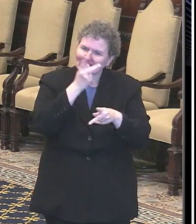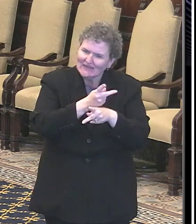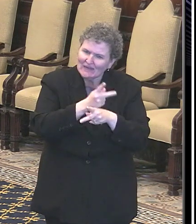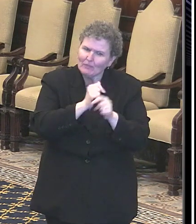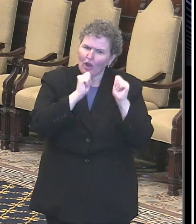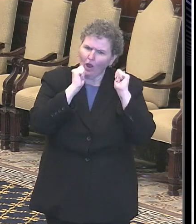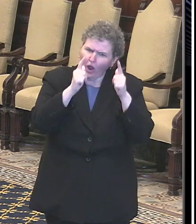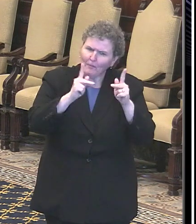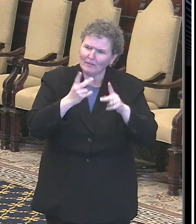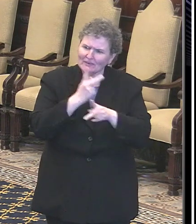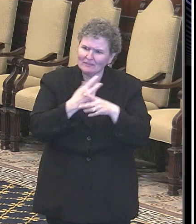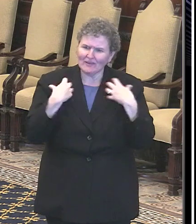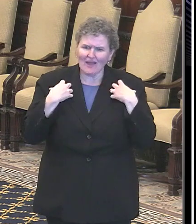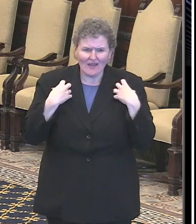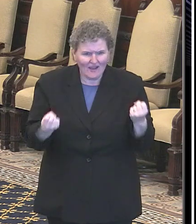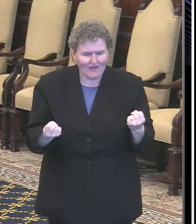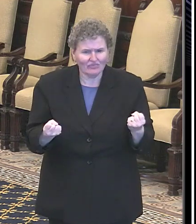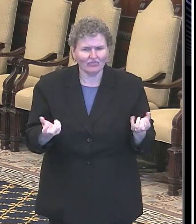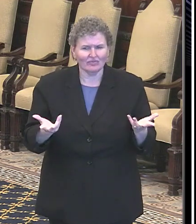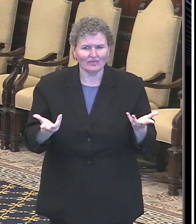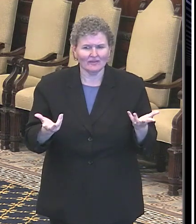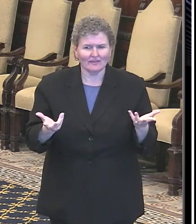do it. You can see how